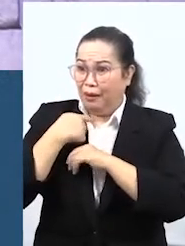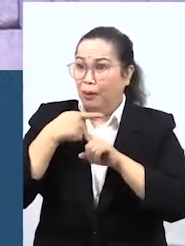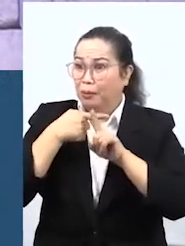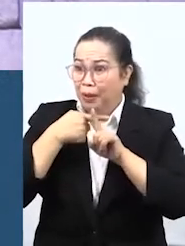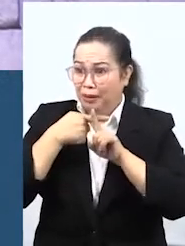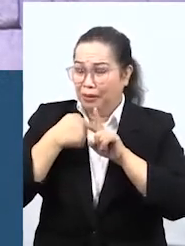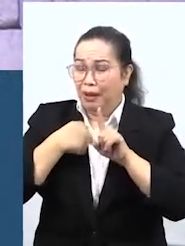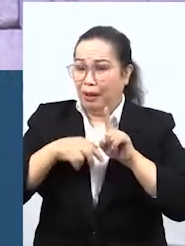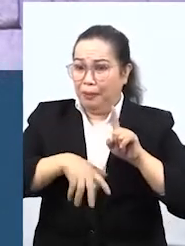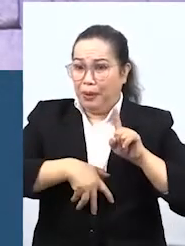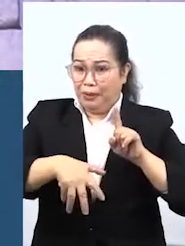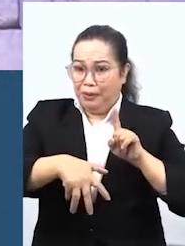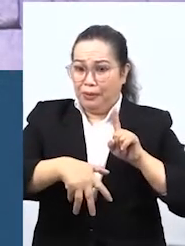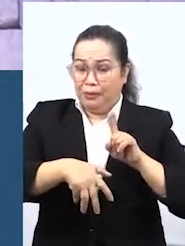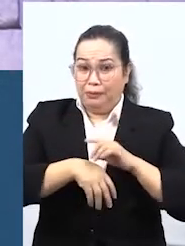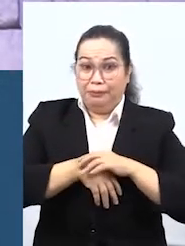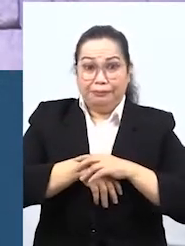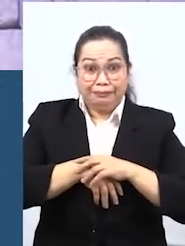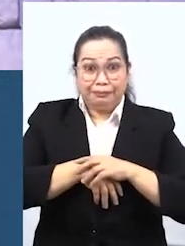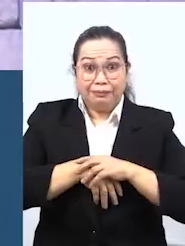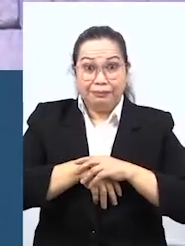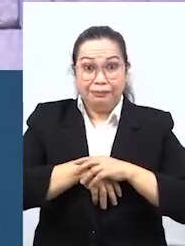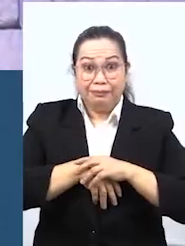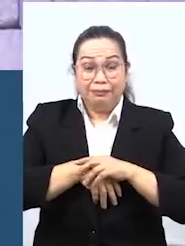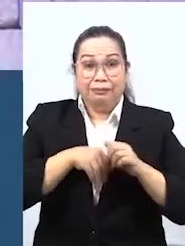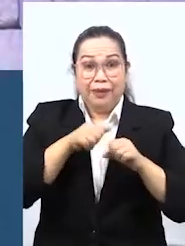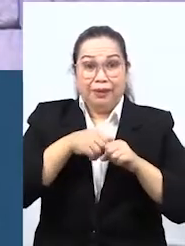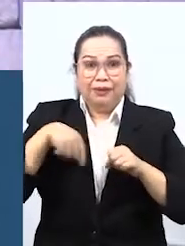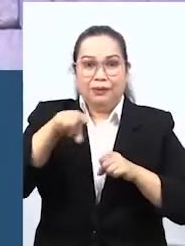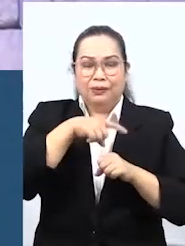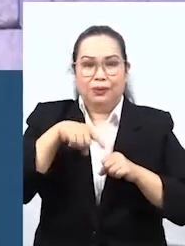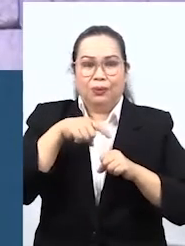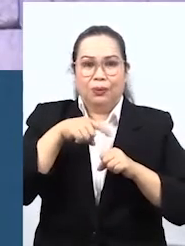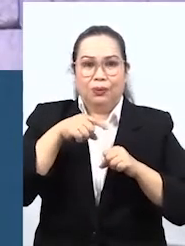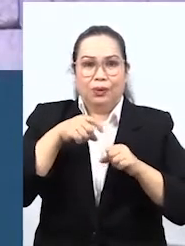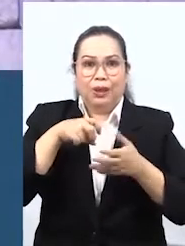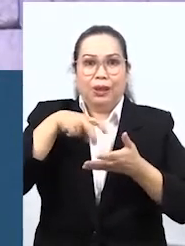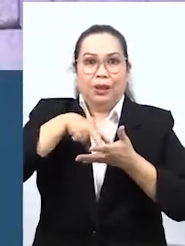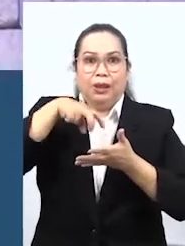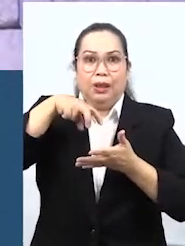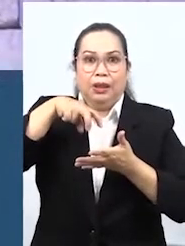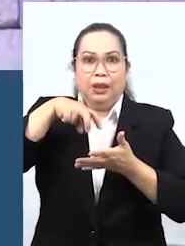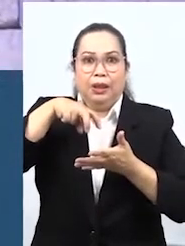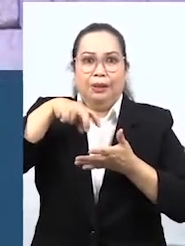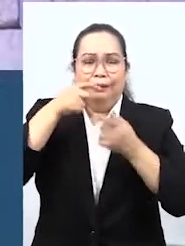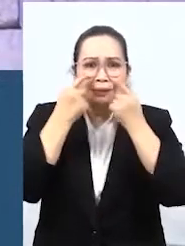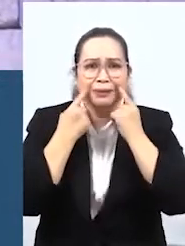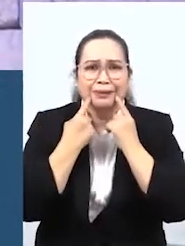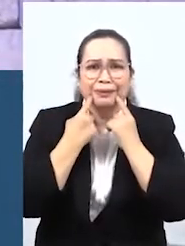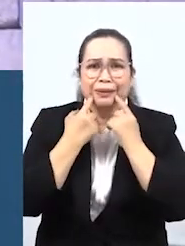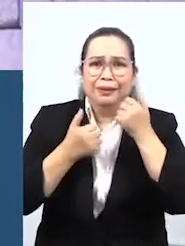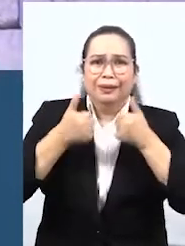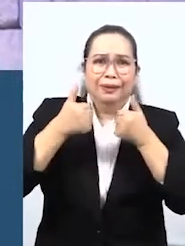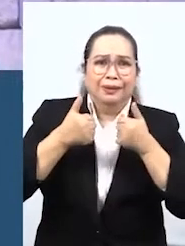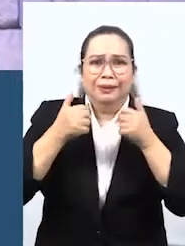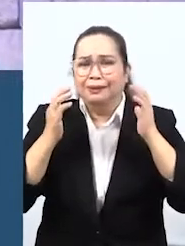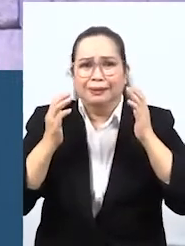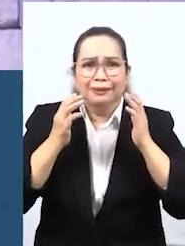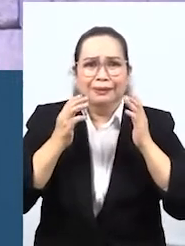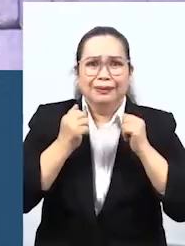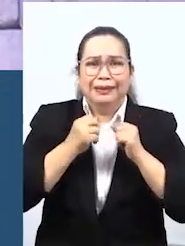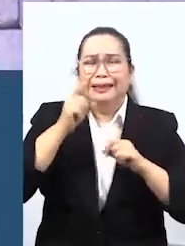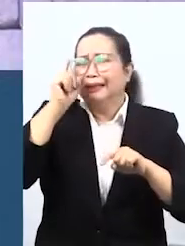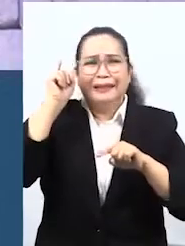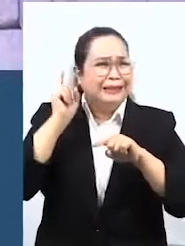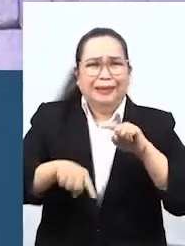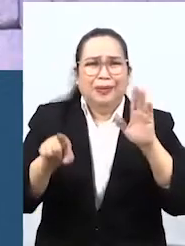i'm pregnant and so we are about to jump with joy but we're about to cry as well you're not allow to get pregnant